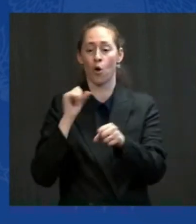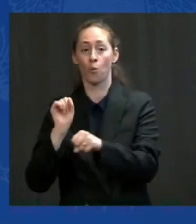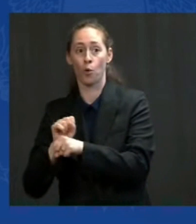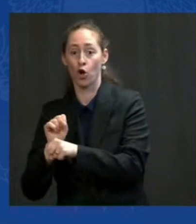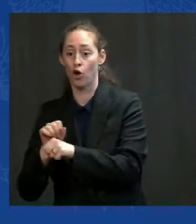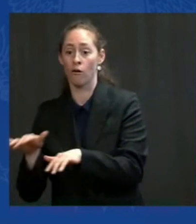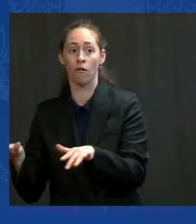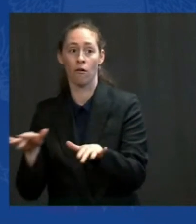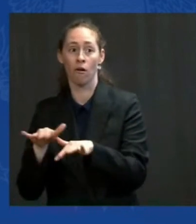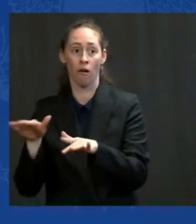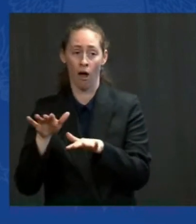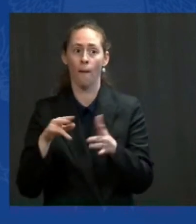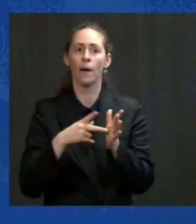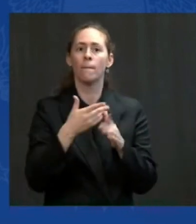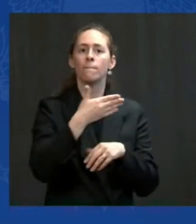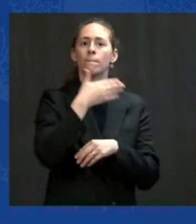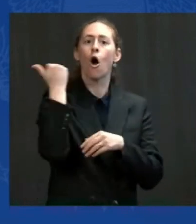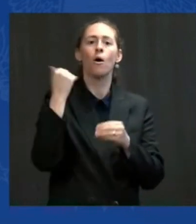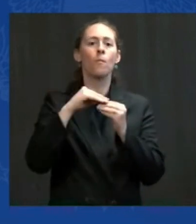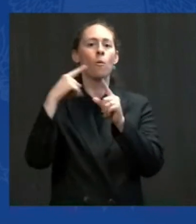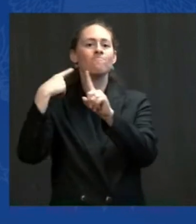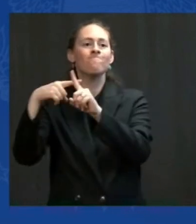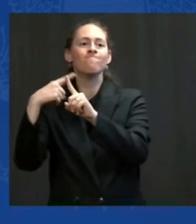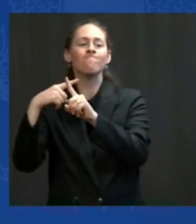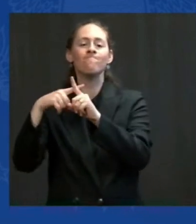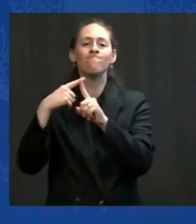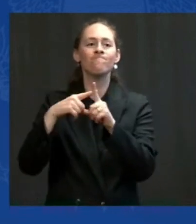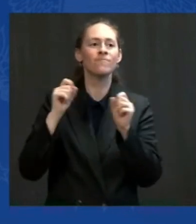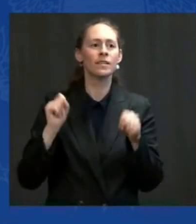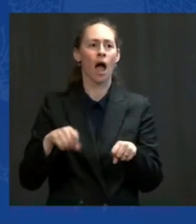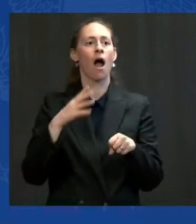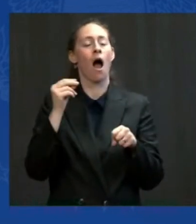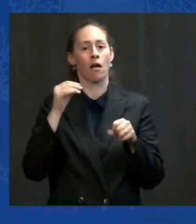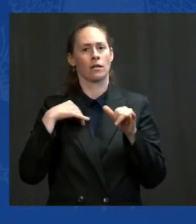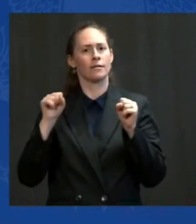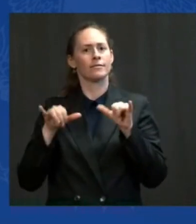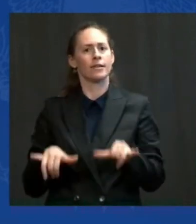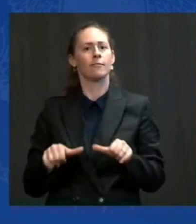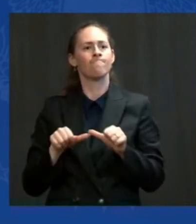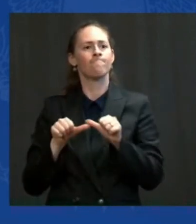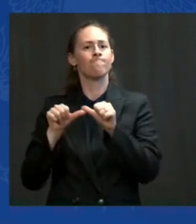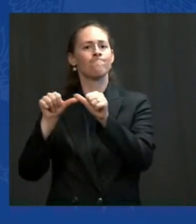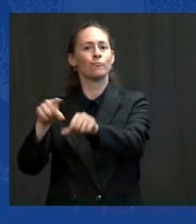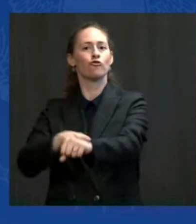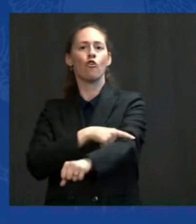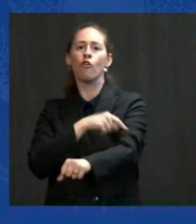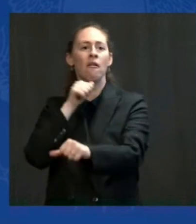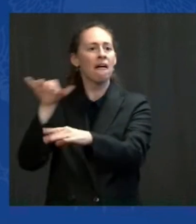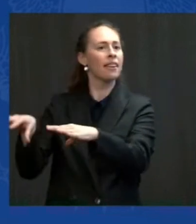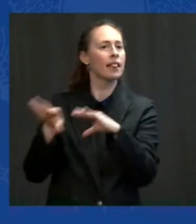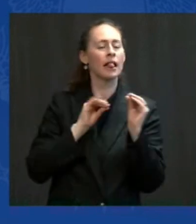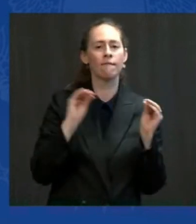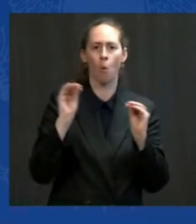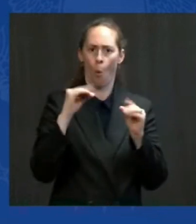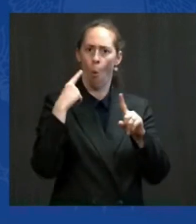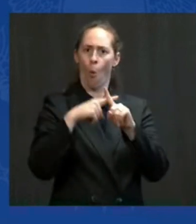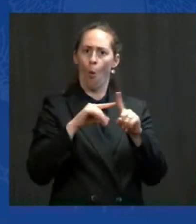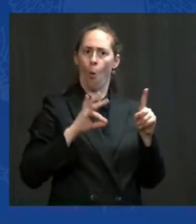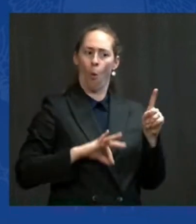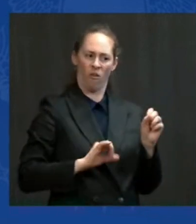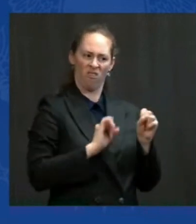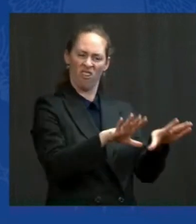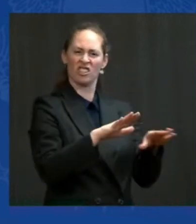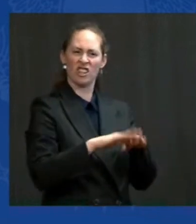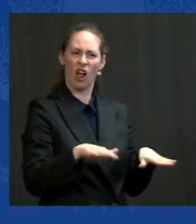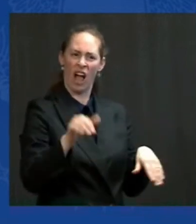productivity. It's overwhelming in their interest to do it. Middle-class families will pay no more than 7% of their income for high-quality